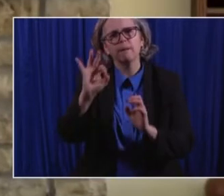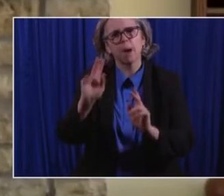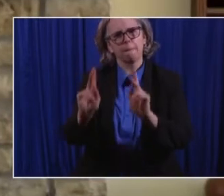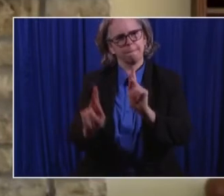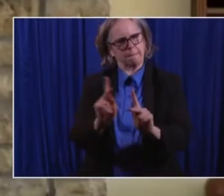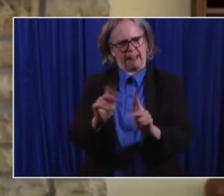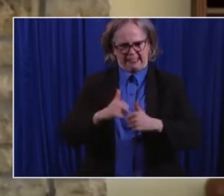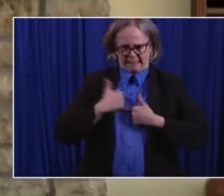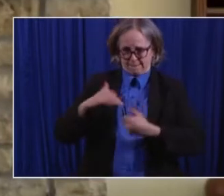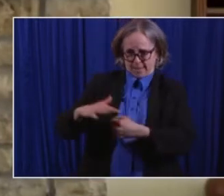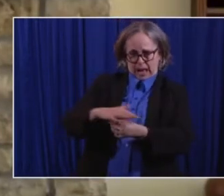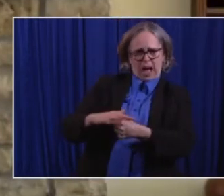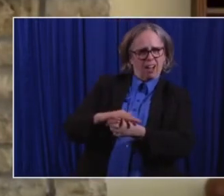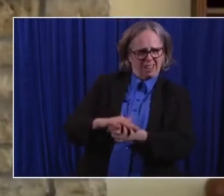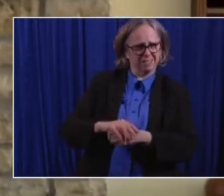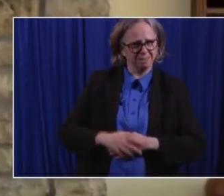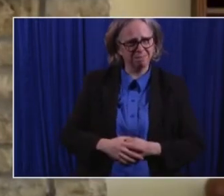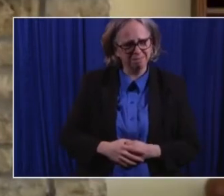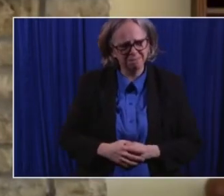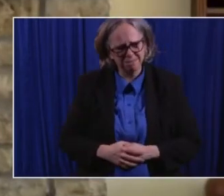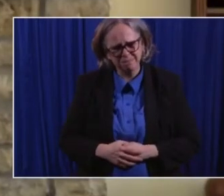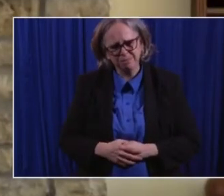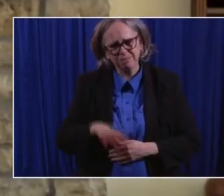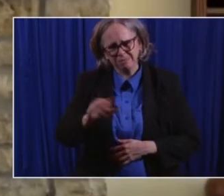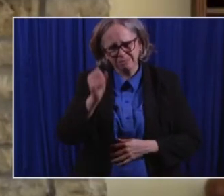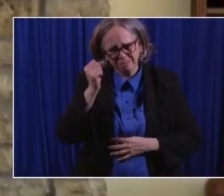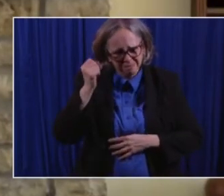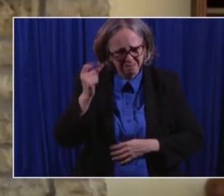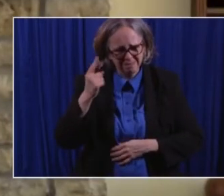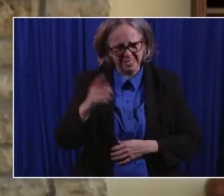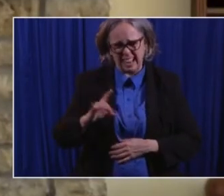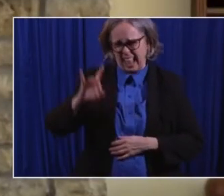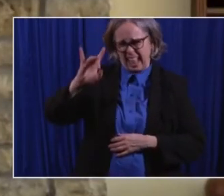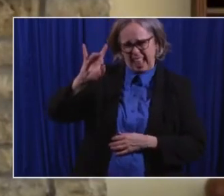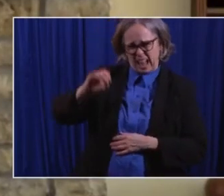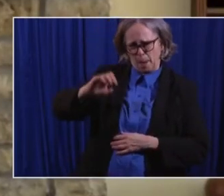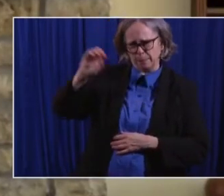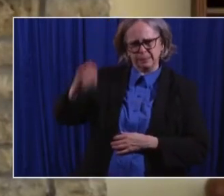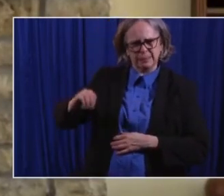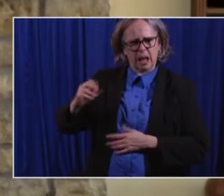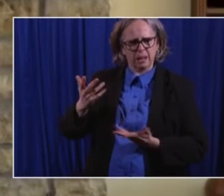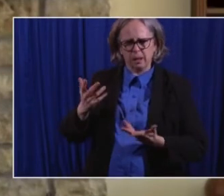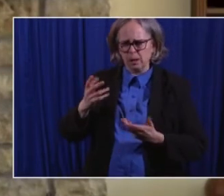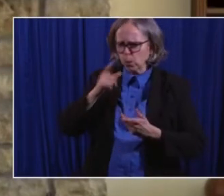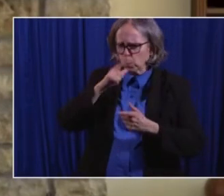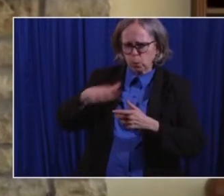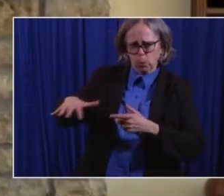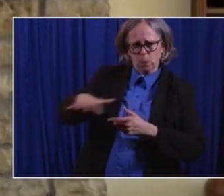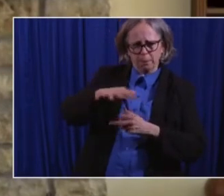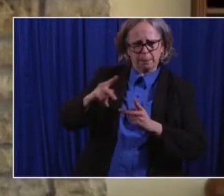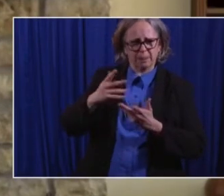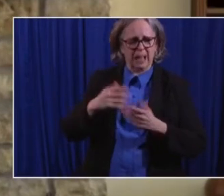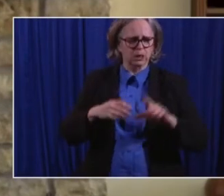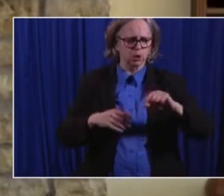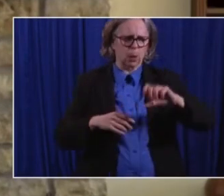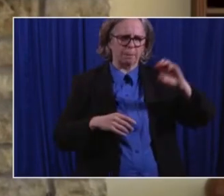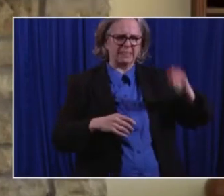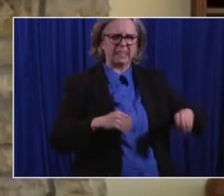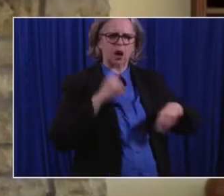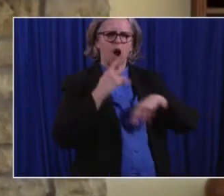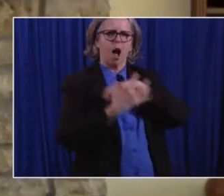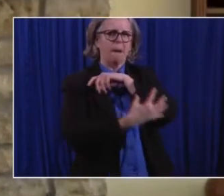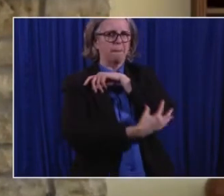factor in there. It's 80% straight population. There's another factor in there based on poverty. And that is what